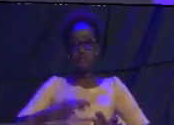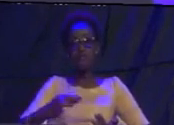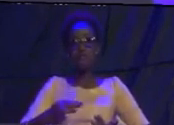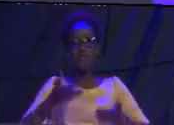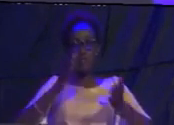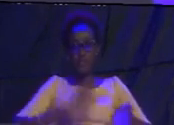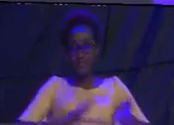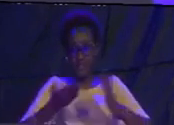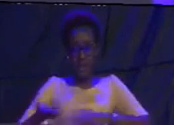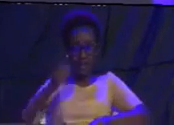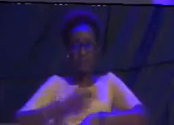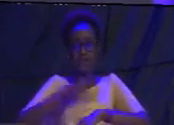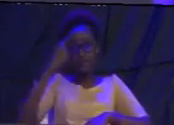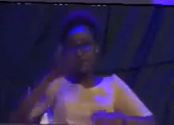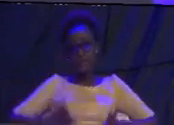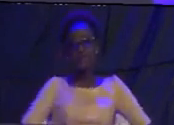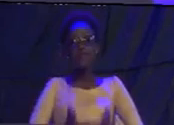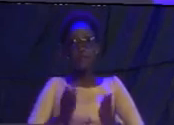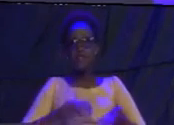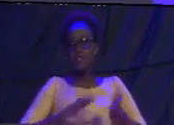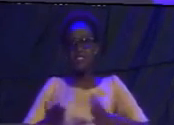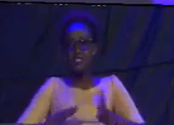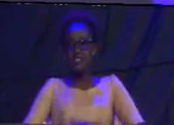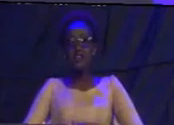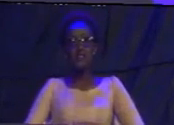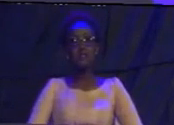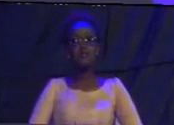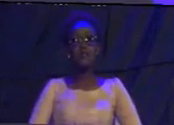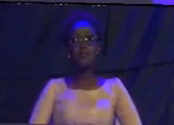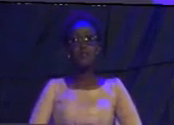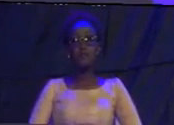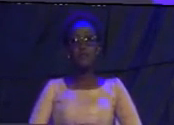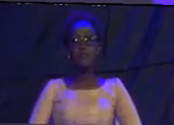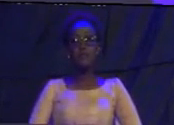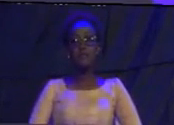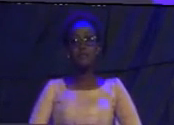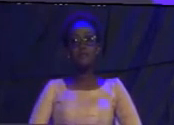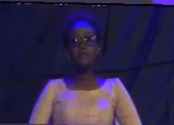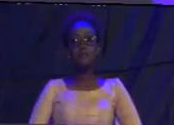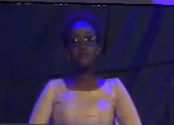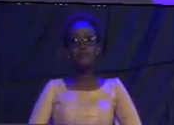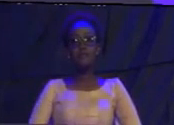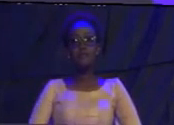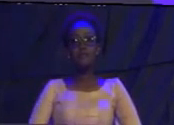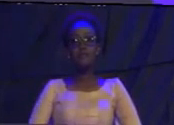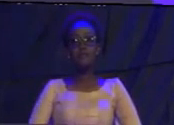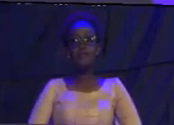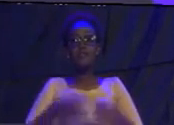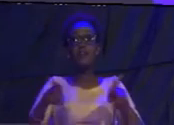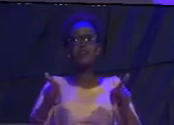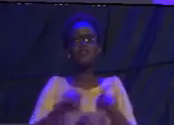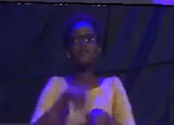Other than those who are dying in war and conflicts, we still had mothers and babies dying during